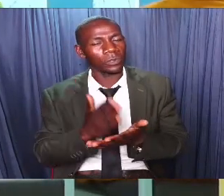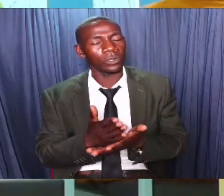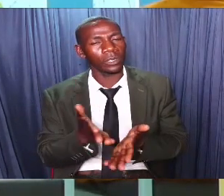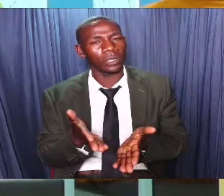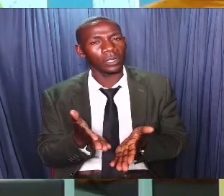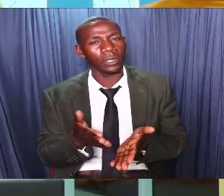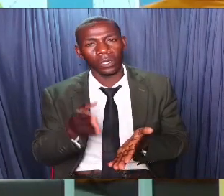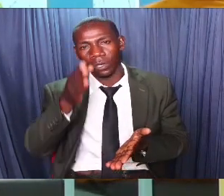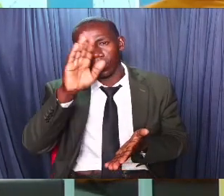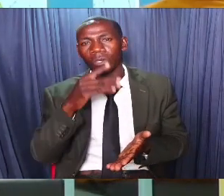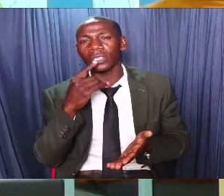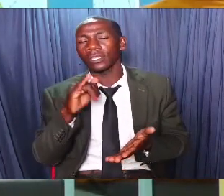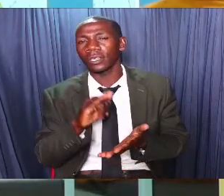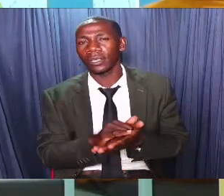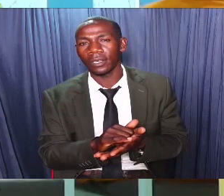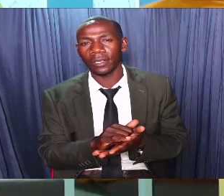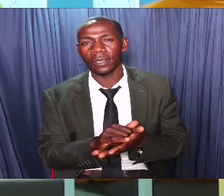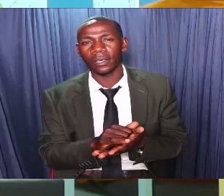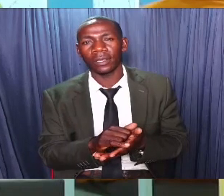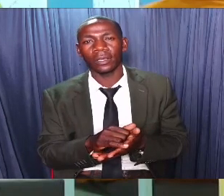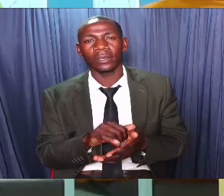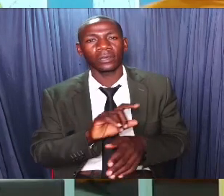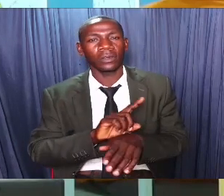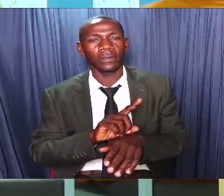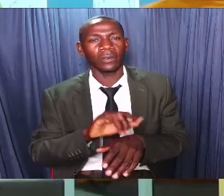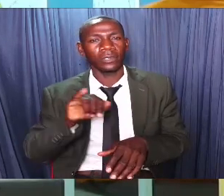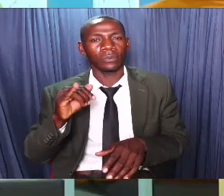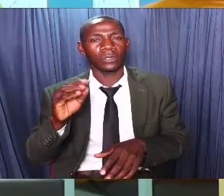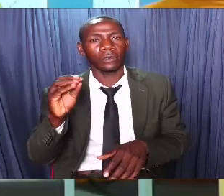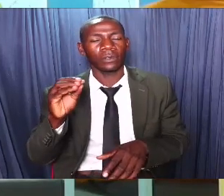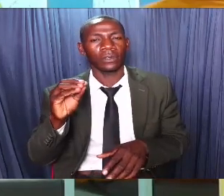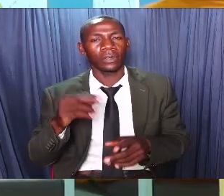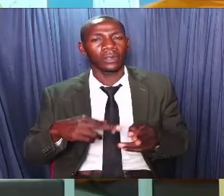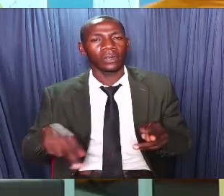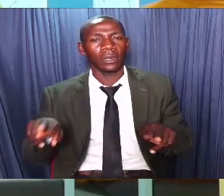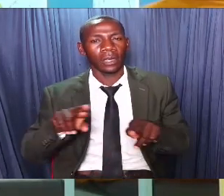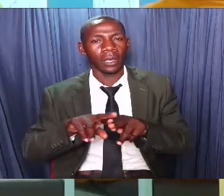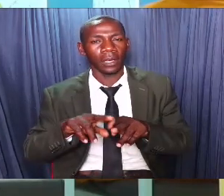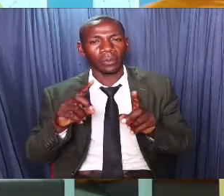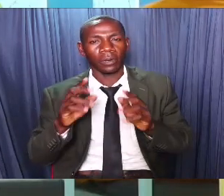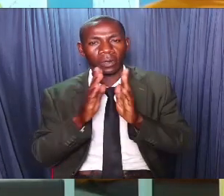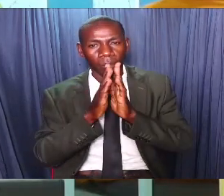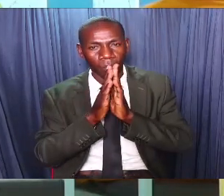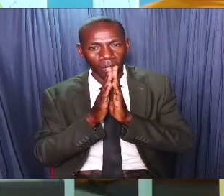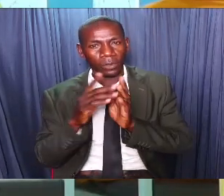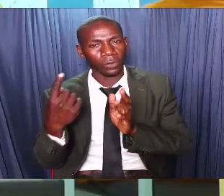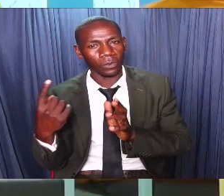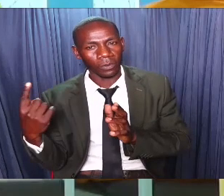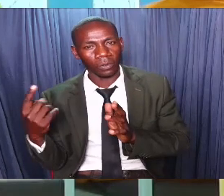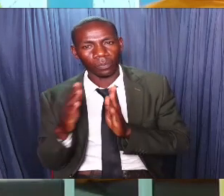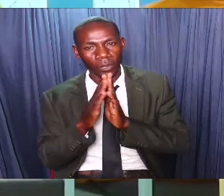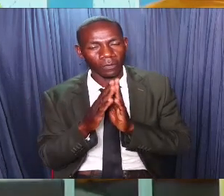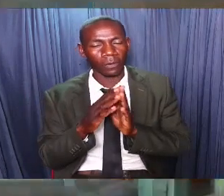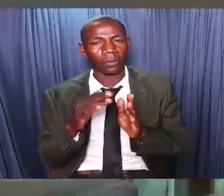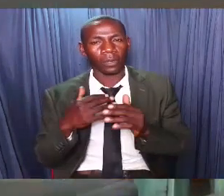truth there. And that's what God says in James 5. Confess your first one another and pray